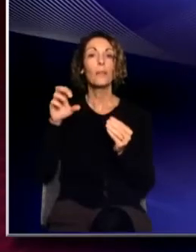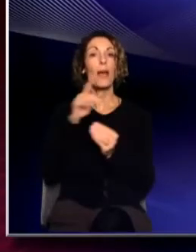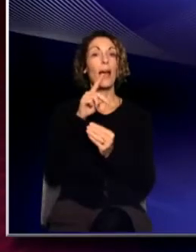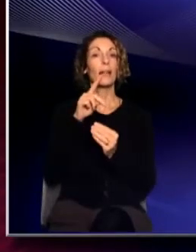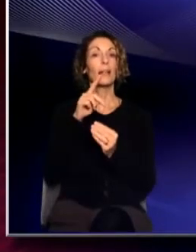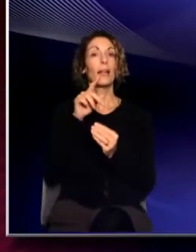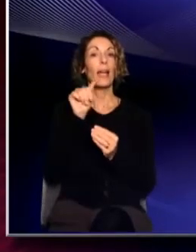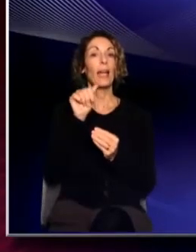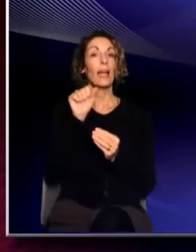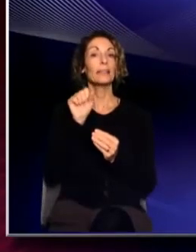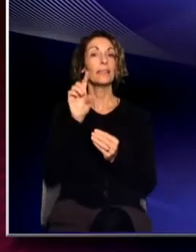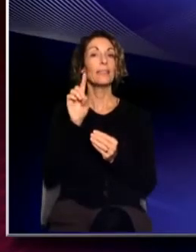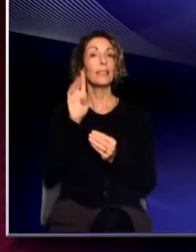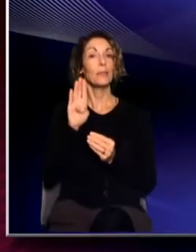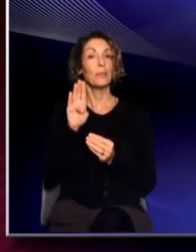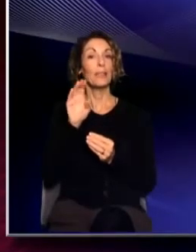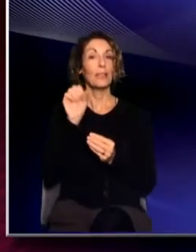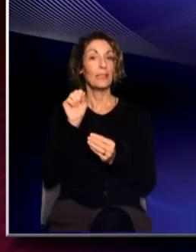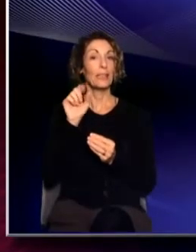statutes.